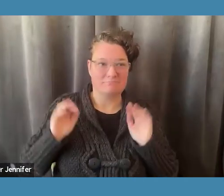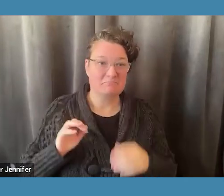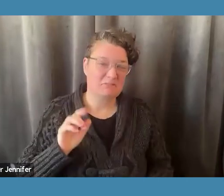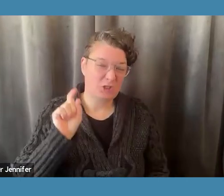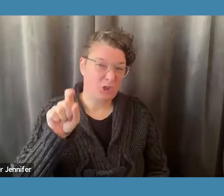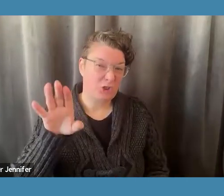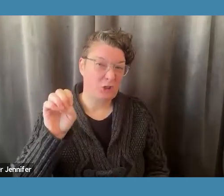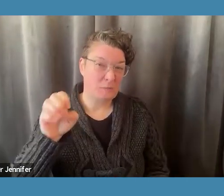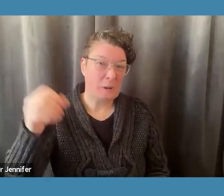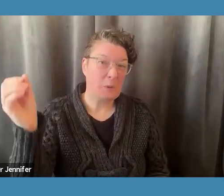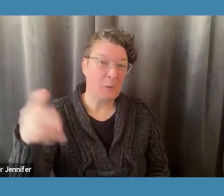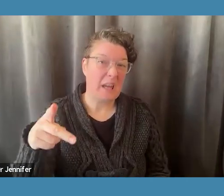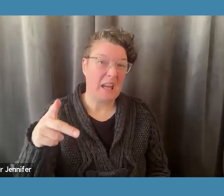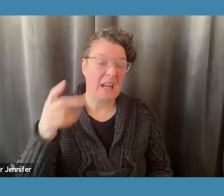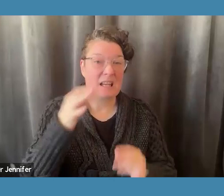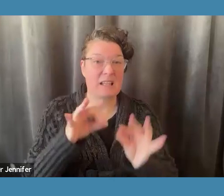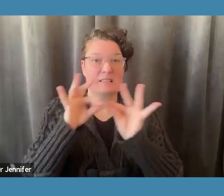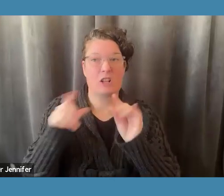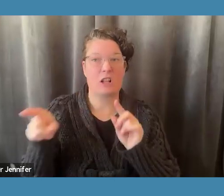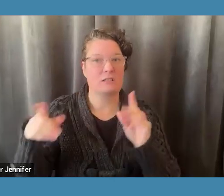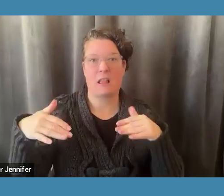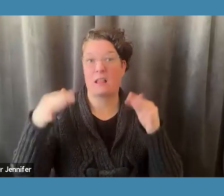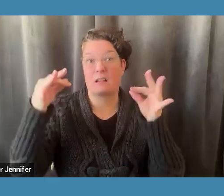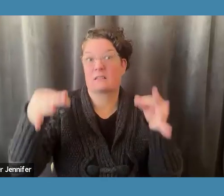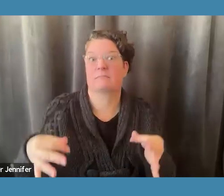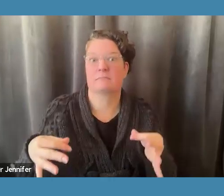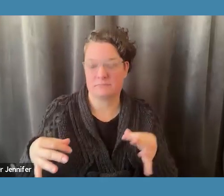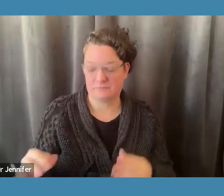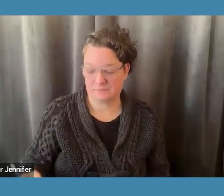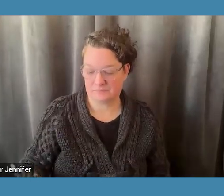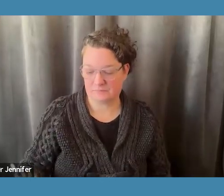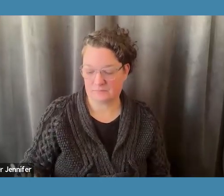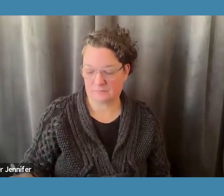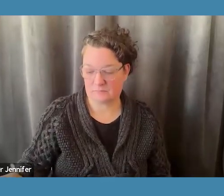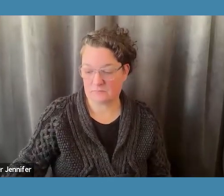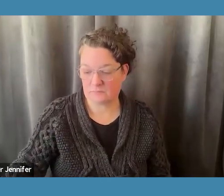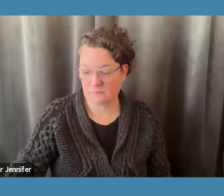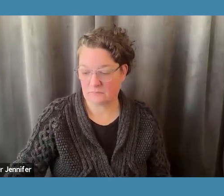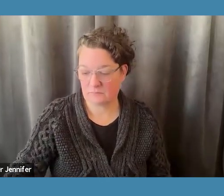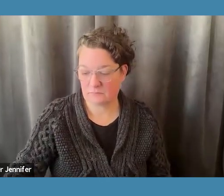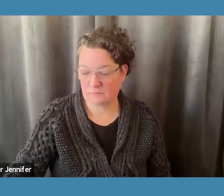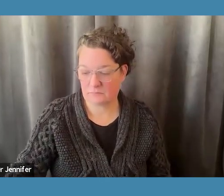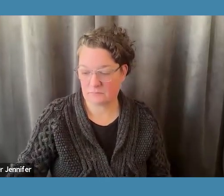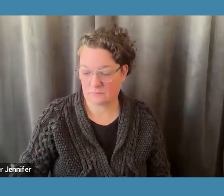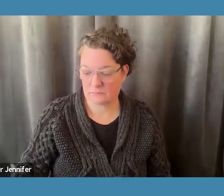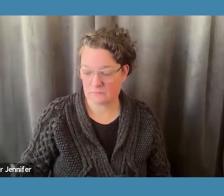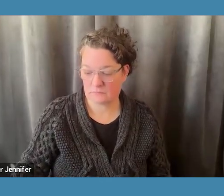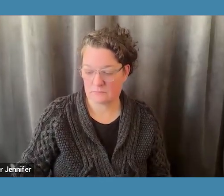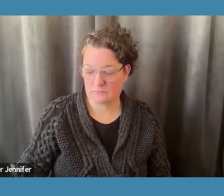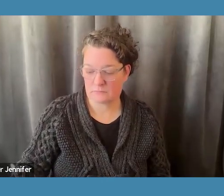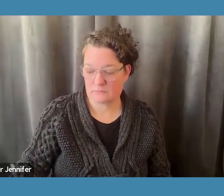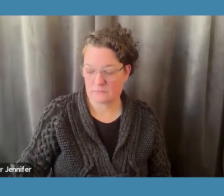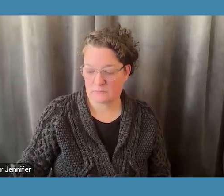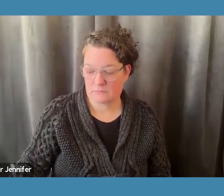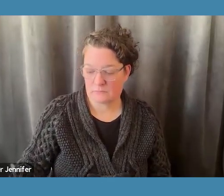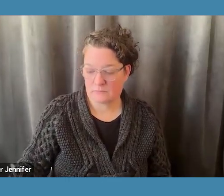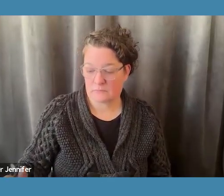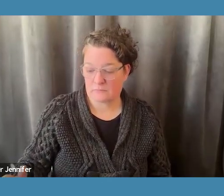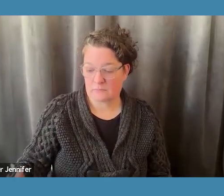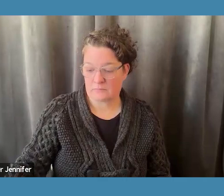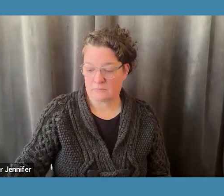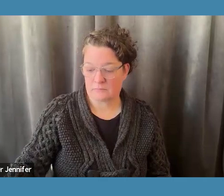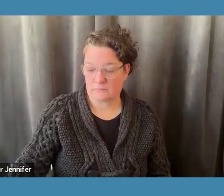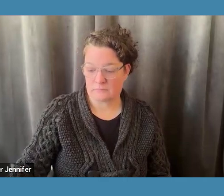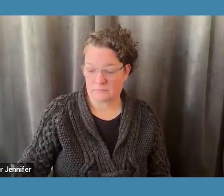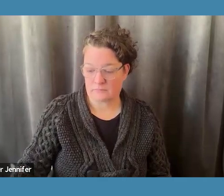okay as long as they haven't made that final determination yet. All right, thank you. So we are over our time